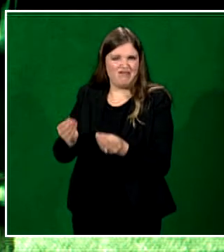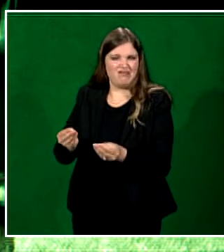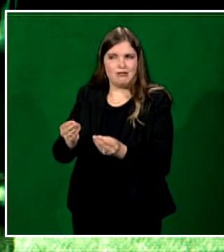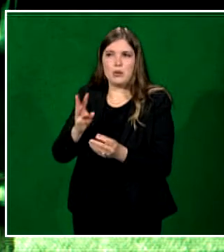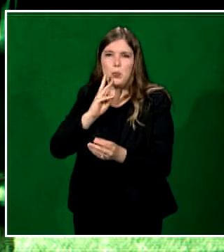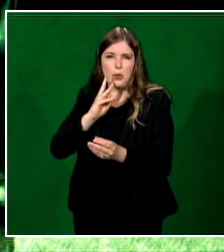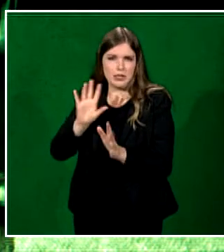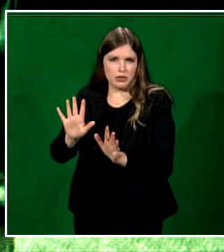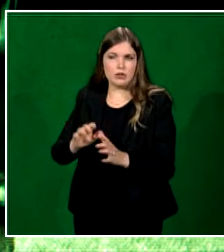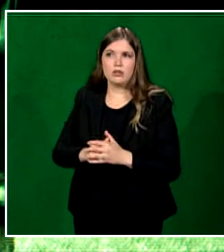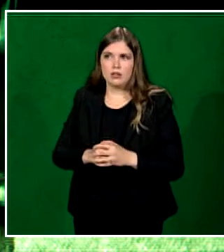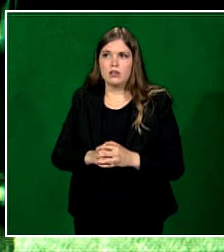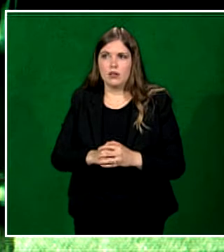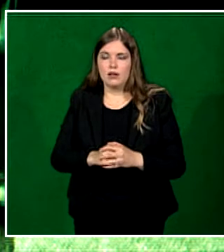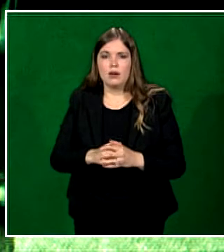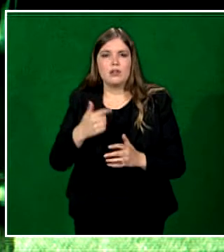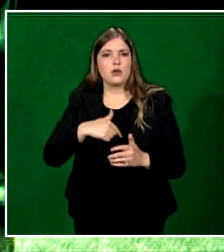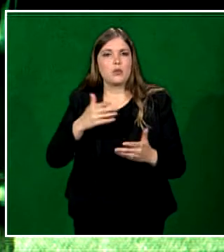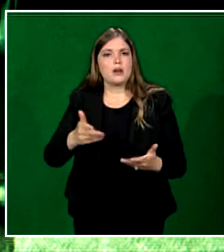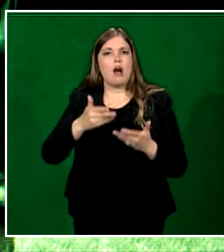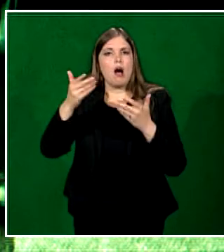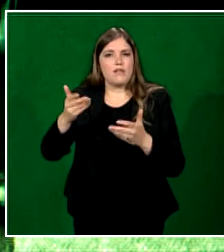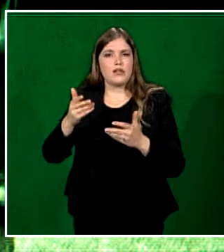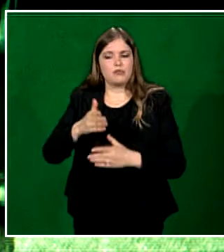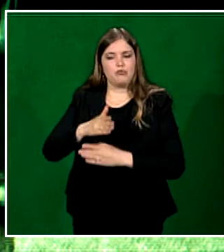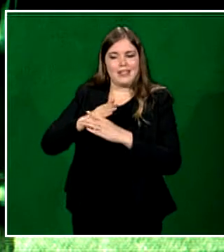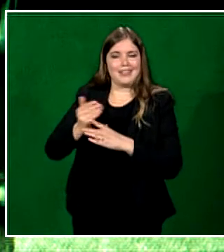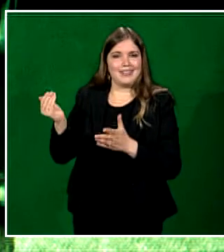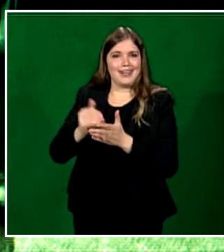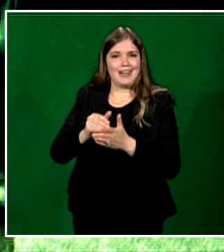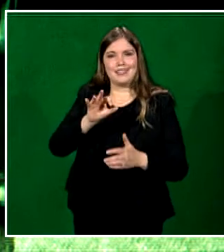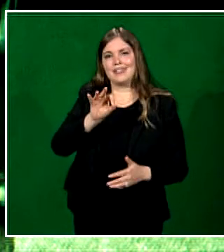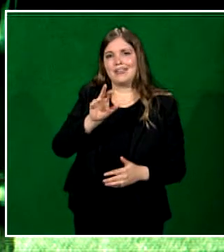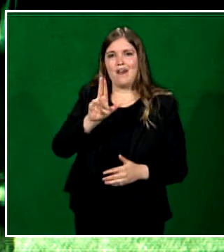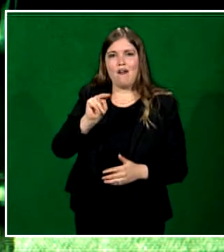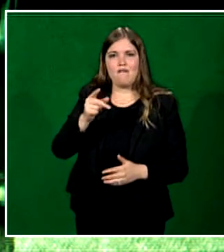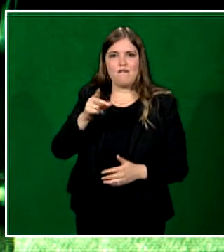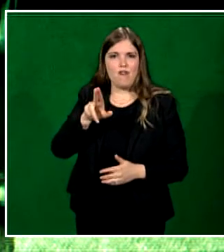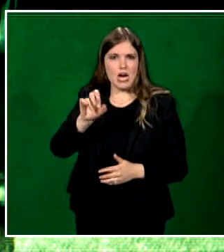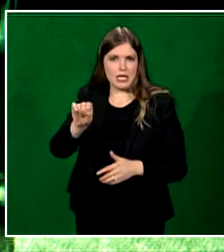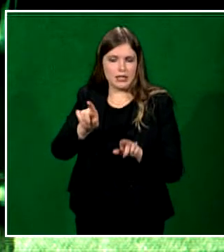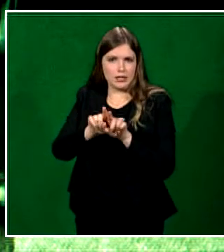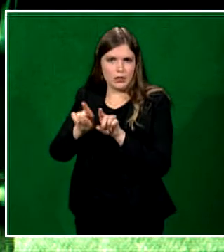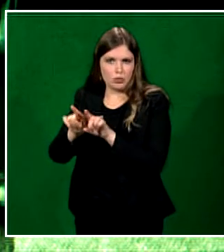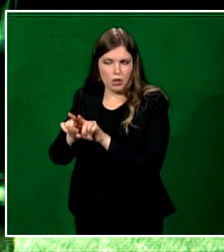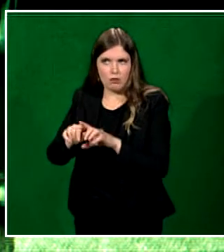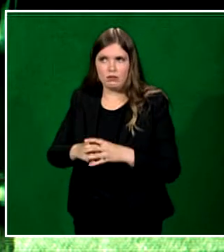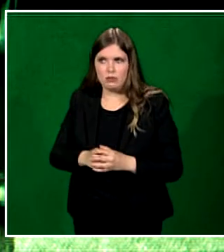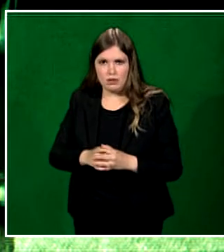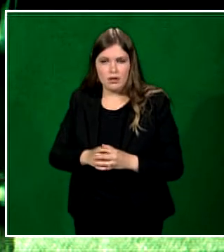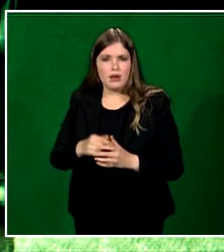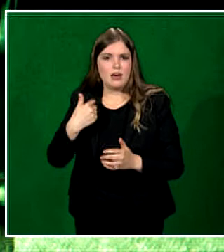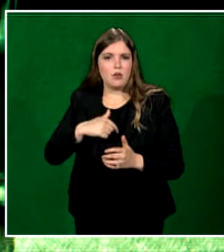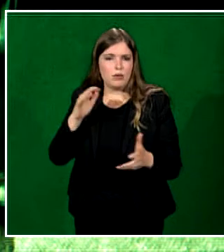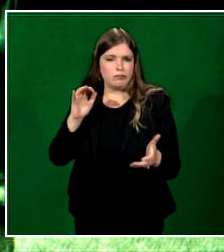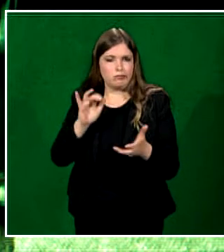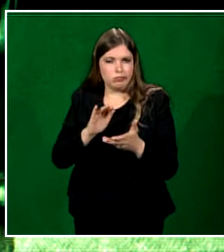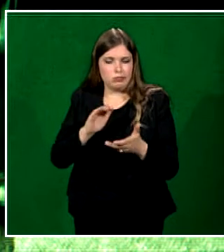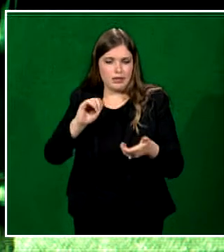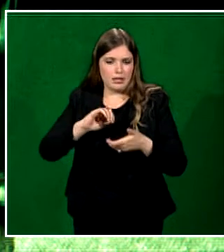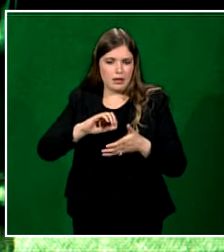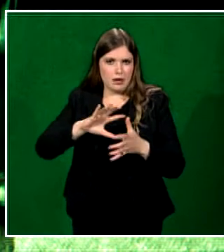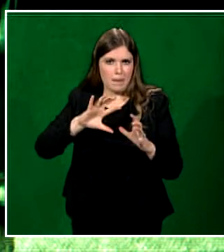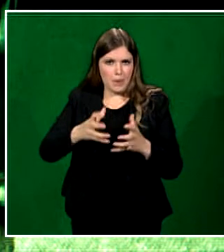vinegar since it's observed to offer protection against fungus. The mixture will then be heated and compressed in a mold to form our